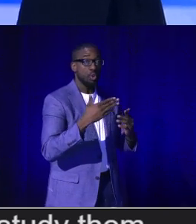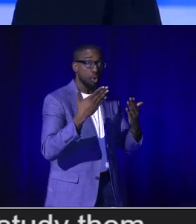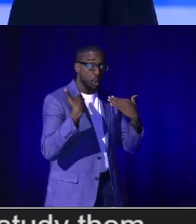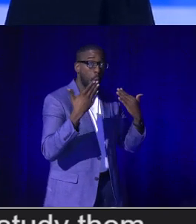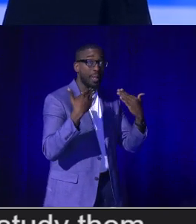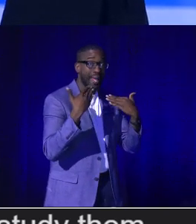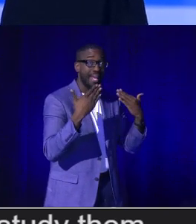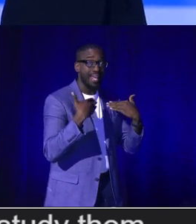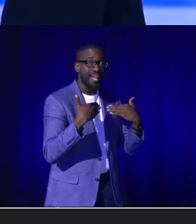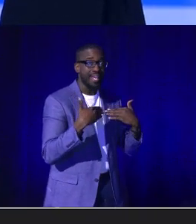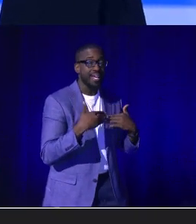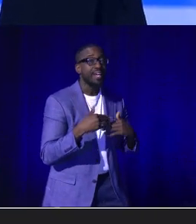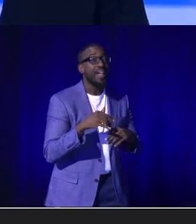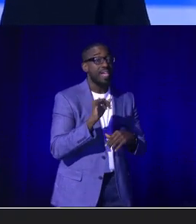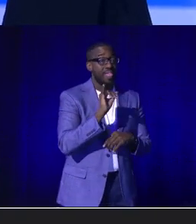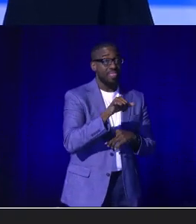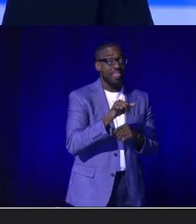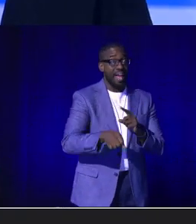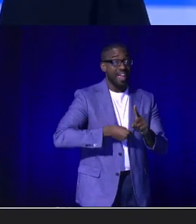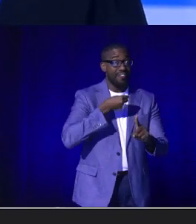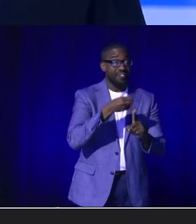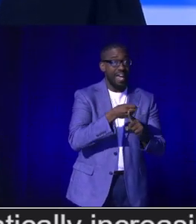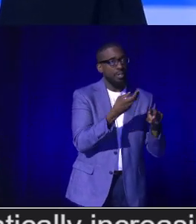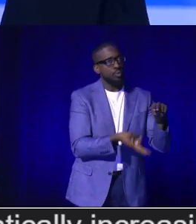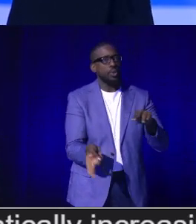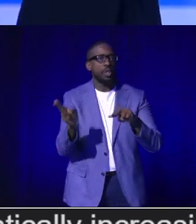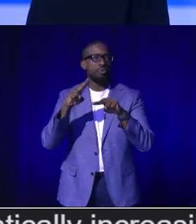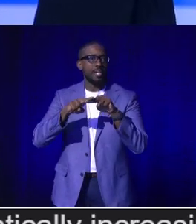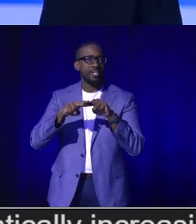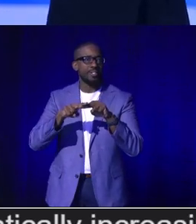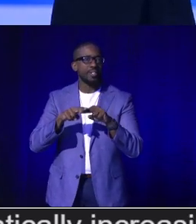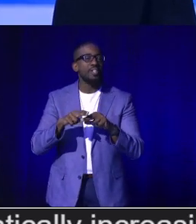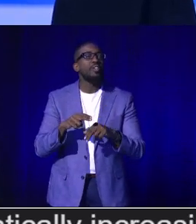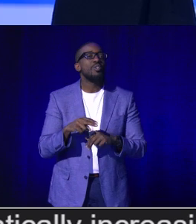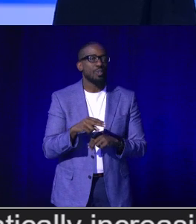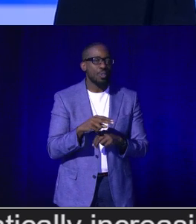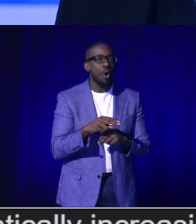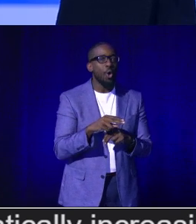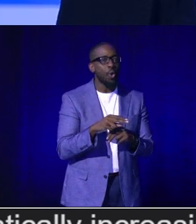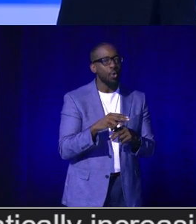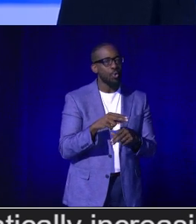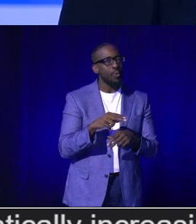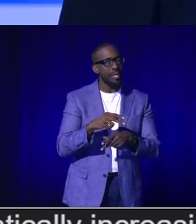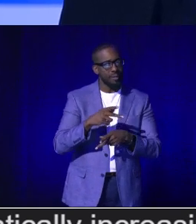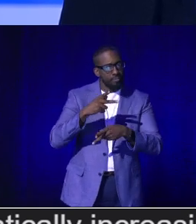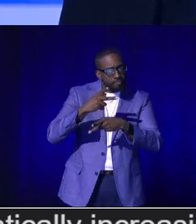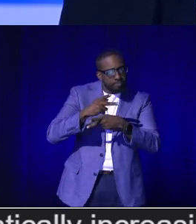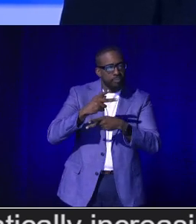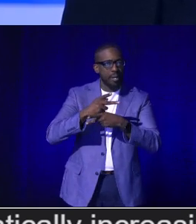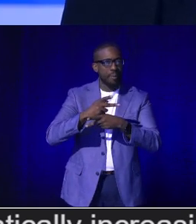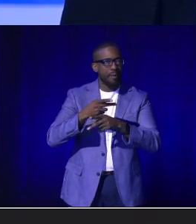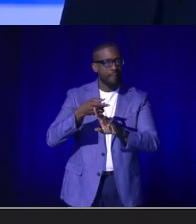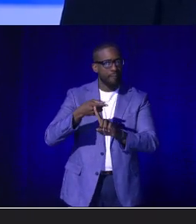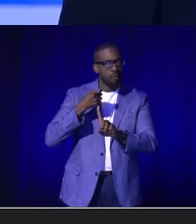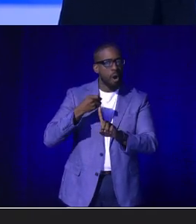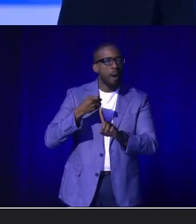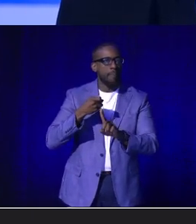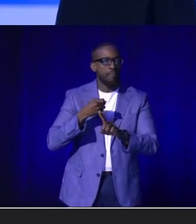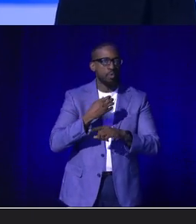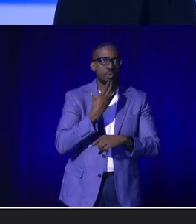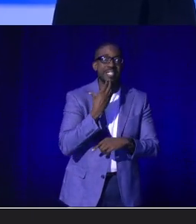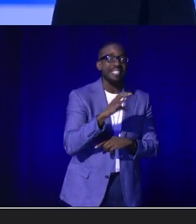increasing this effect. So we apply cooling to batteries to keep them from going into these catastrophic heating events. But when we apply heat,